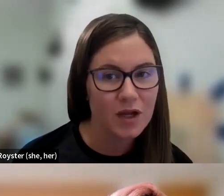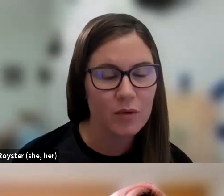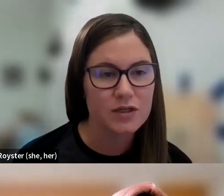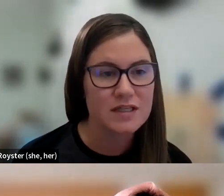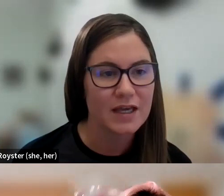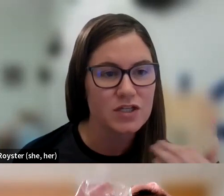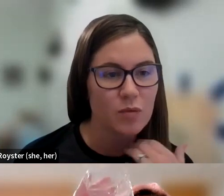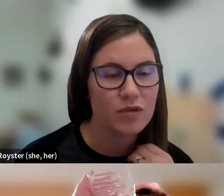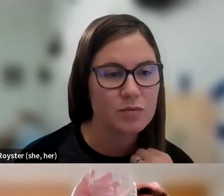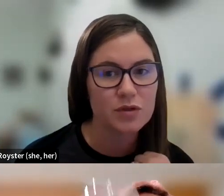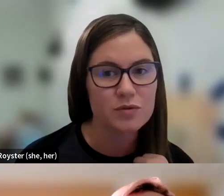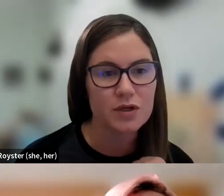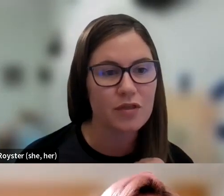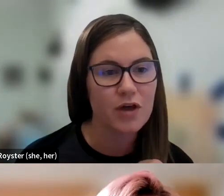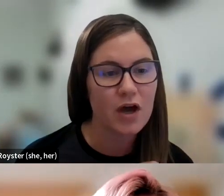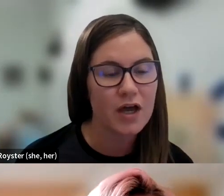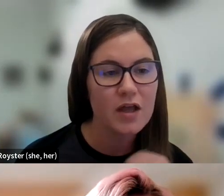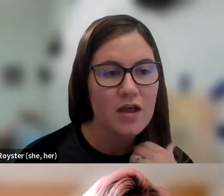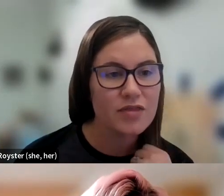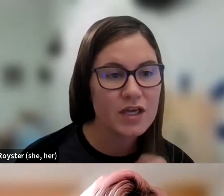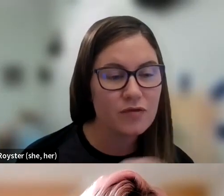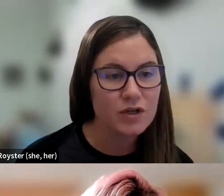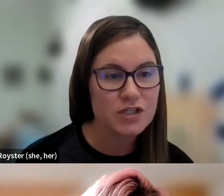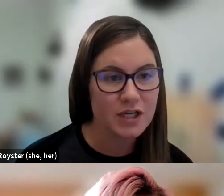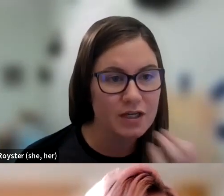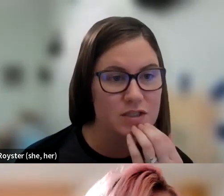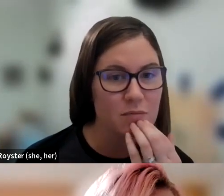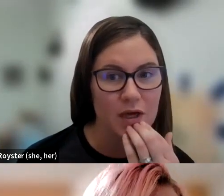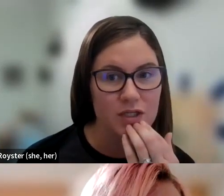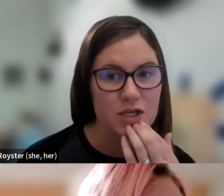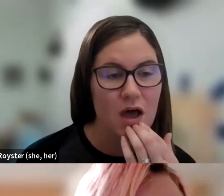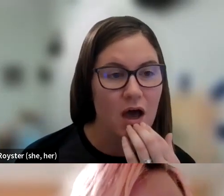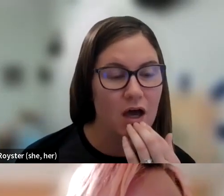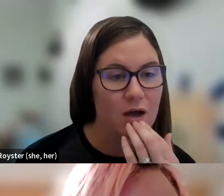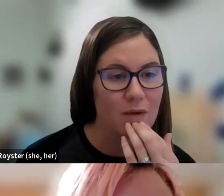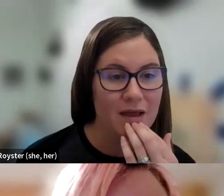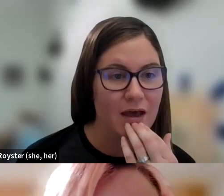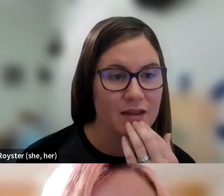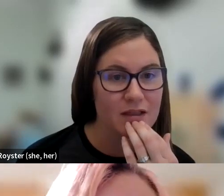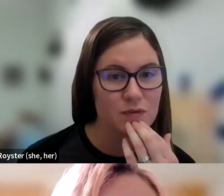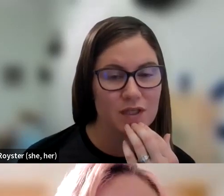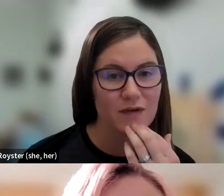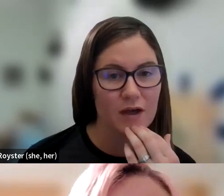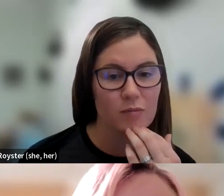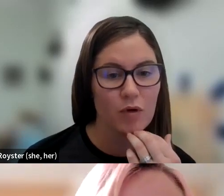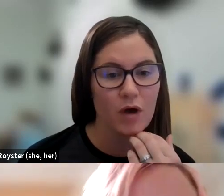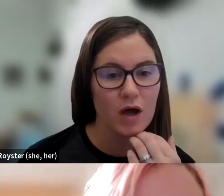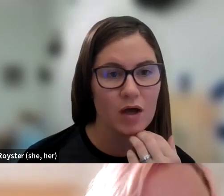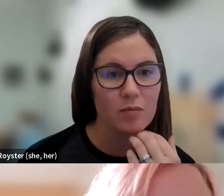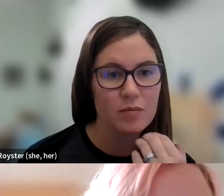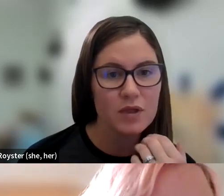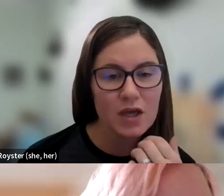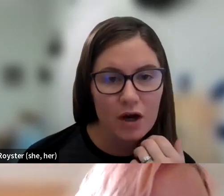to comment on what you're saying. I just don't want them to lose their thought. Thank you Okay. for sharing so much. Yeah, I think it's really